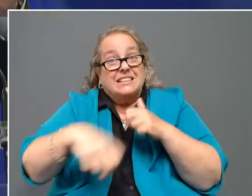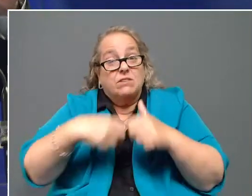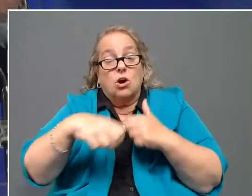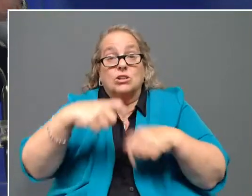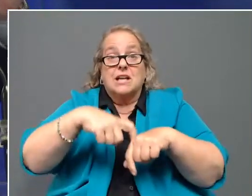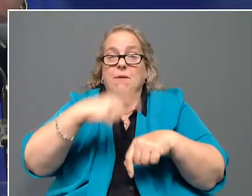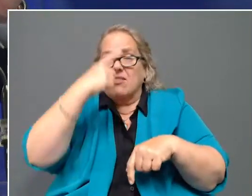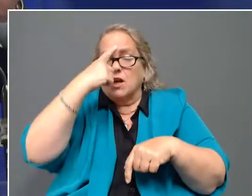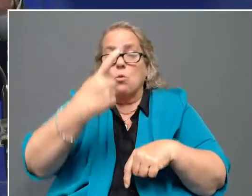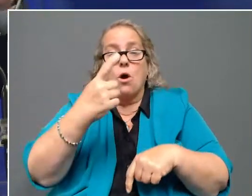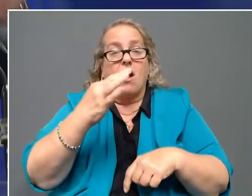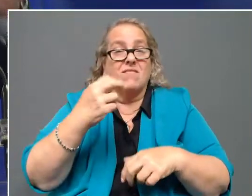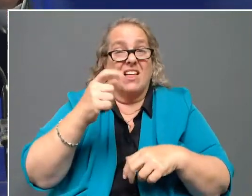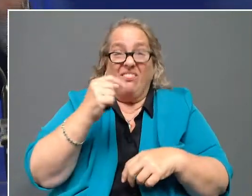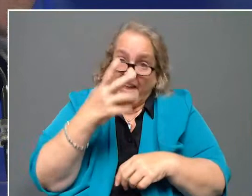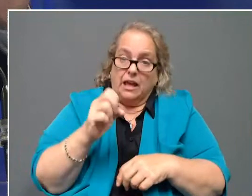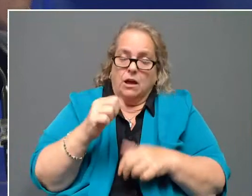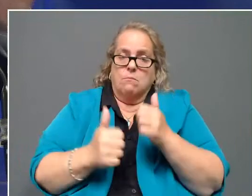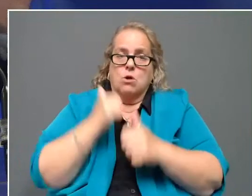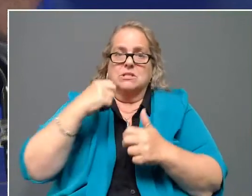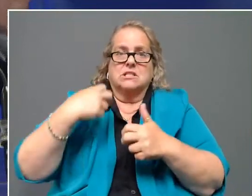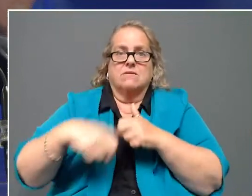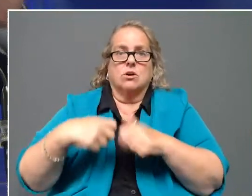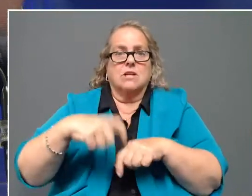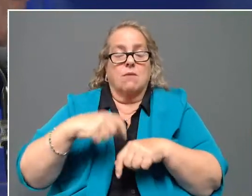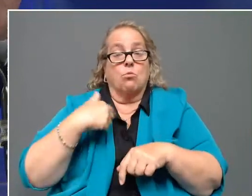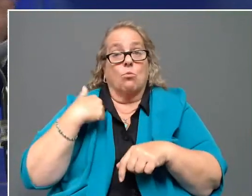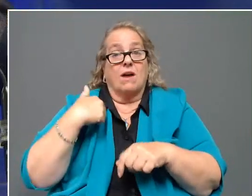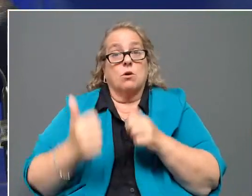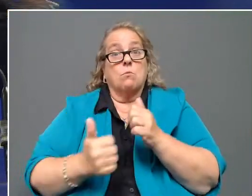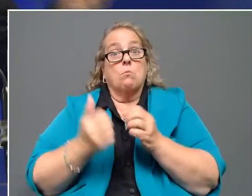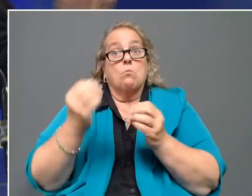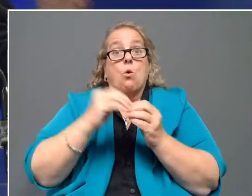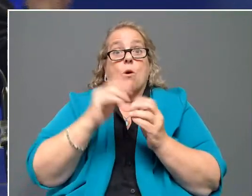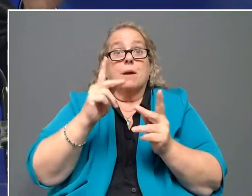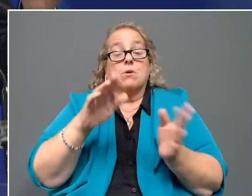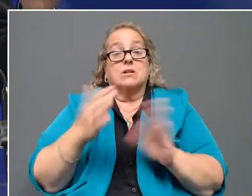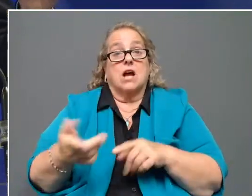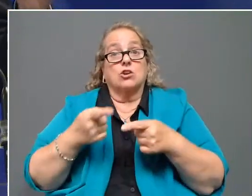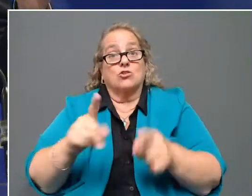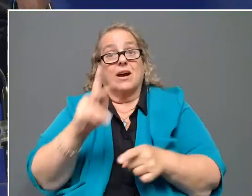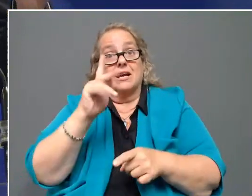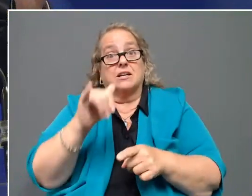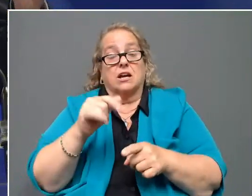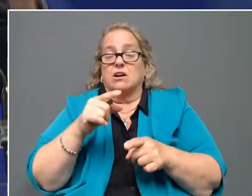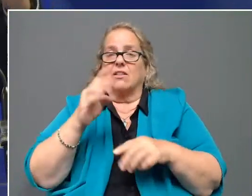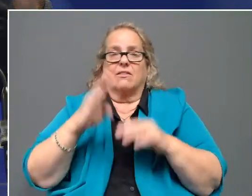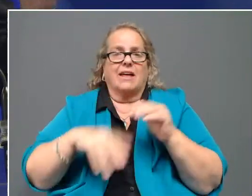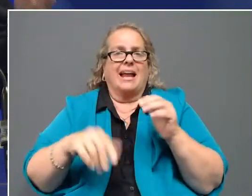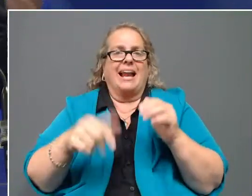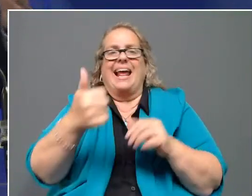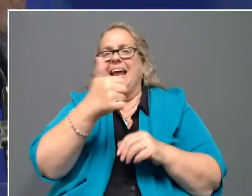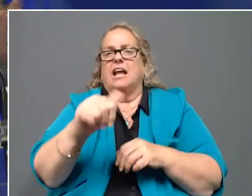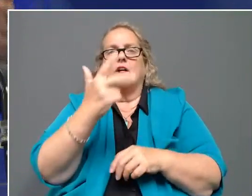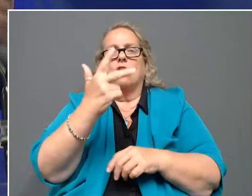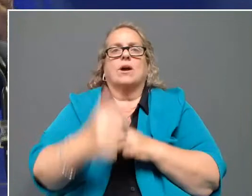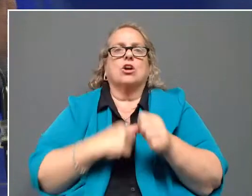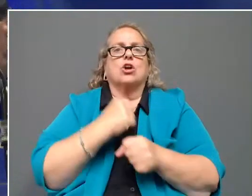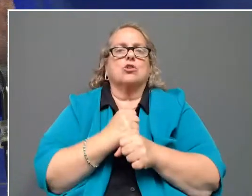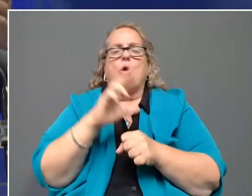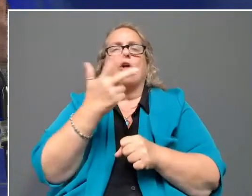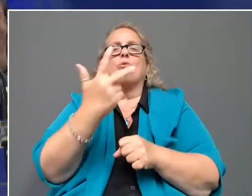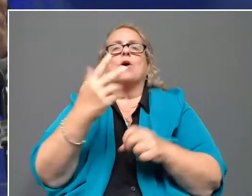time that we've ever lived through, we have lost more people in Kentucky during COVID than any 3 years of any 3 wars in our